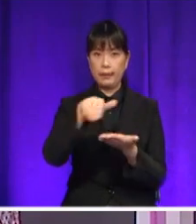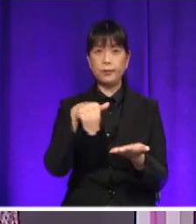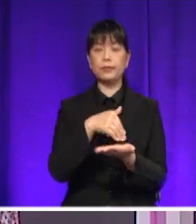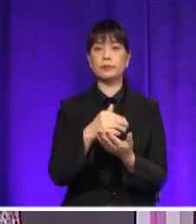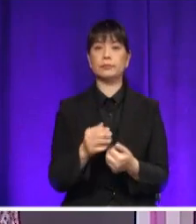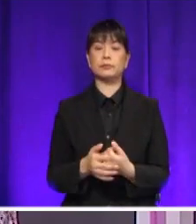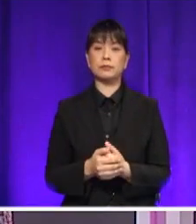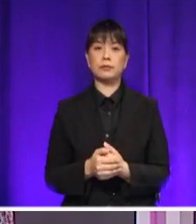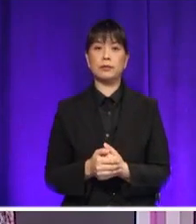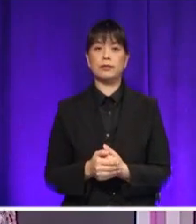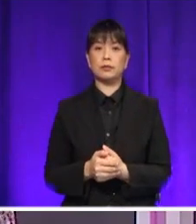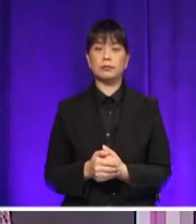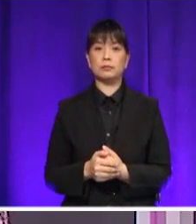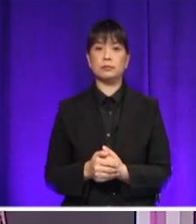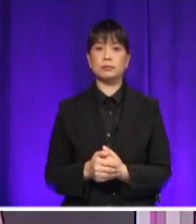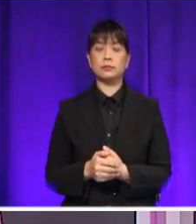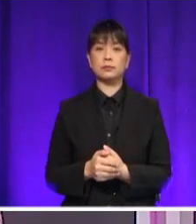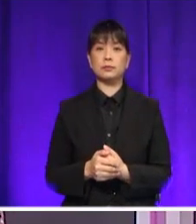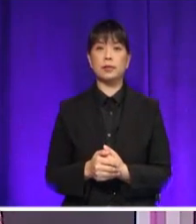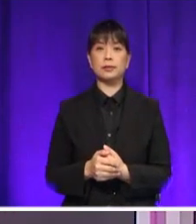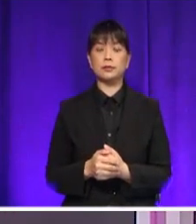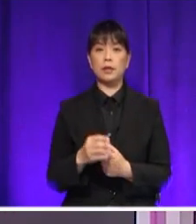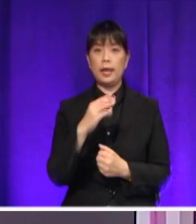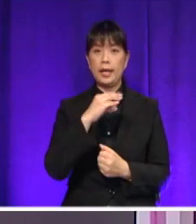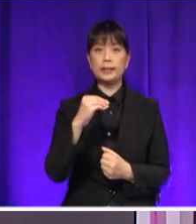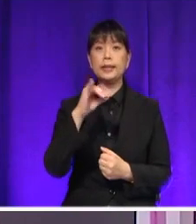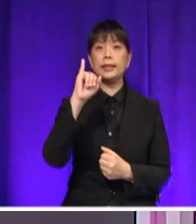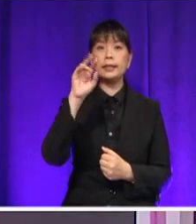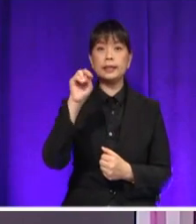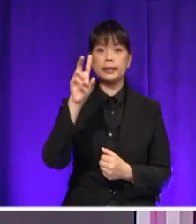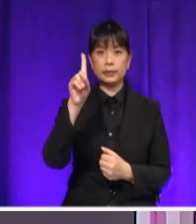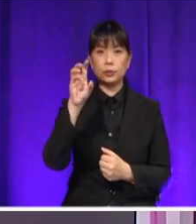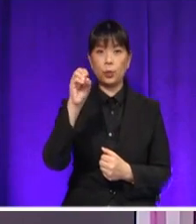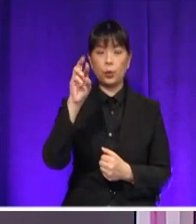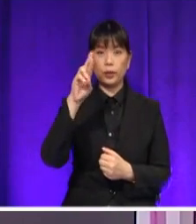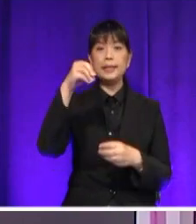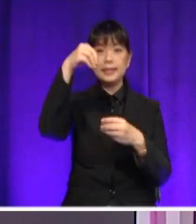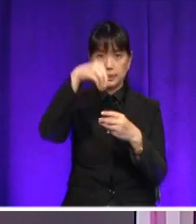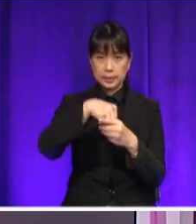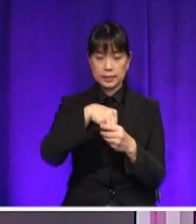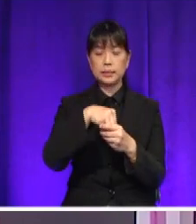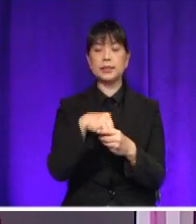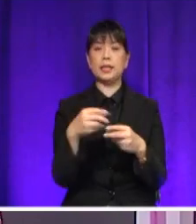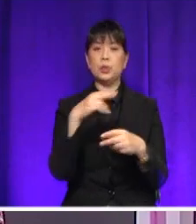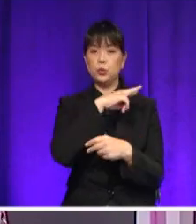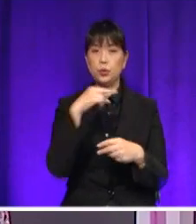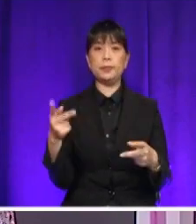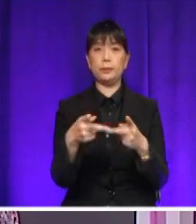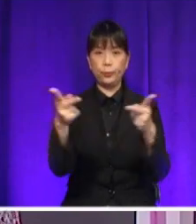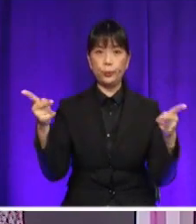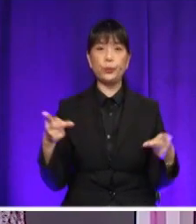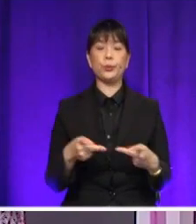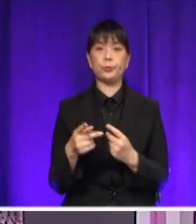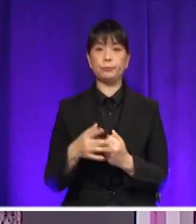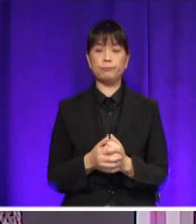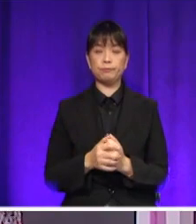have an indoor swimming pool. Actually, it's not just a pool. I would love to have an indoor swimming pool. Oh, wow. Okay,